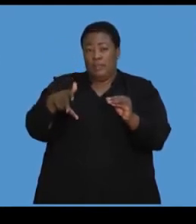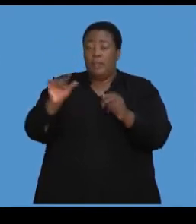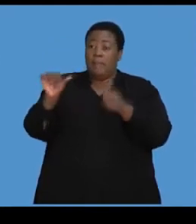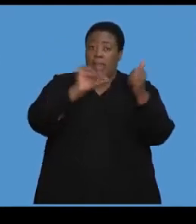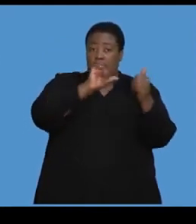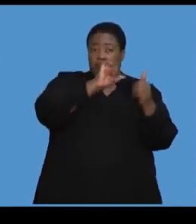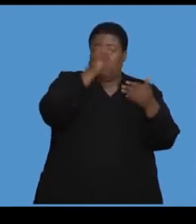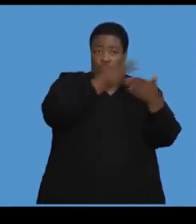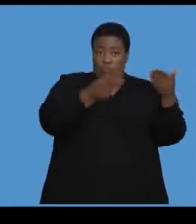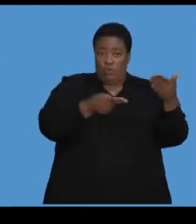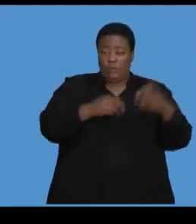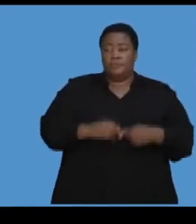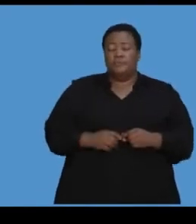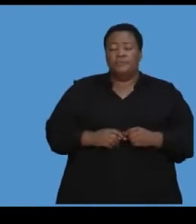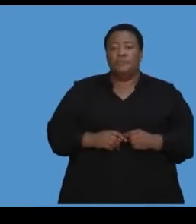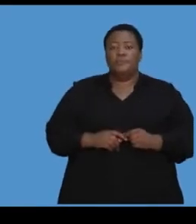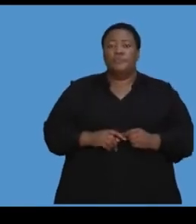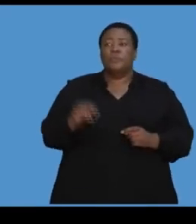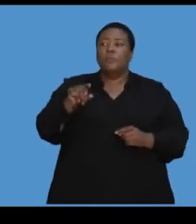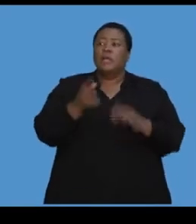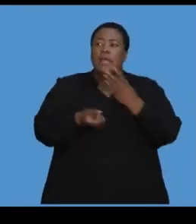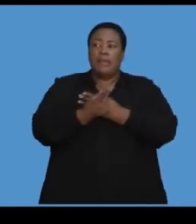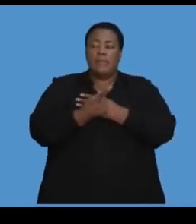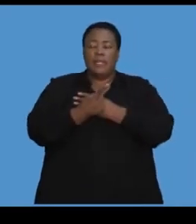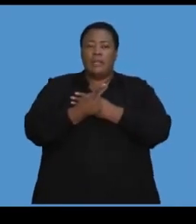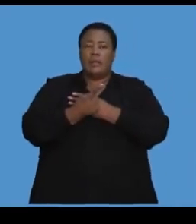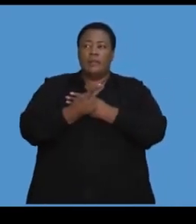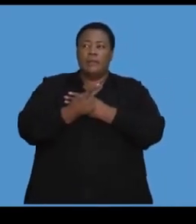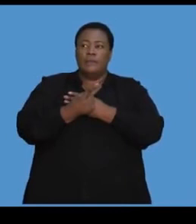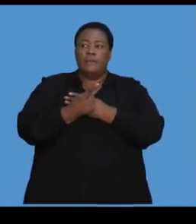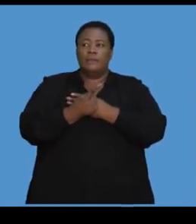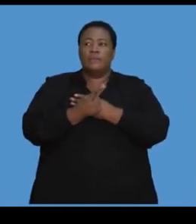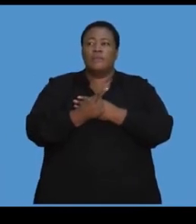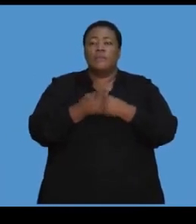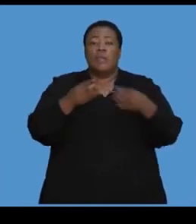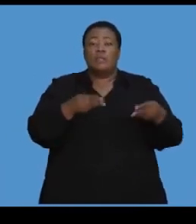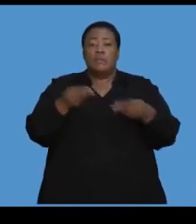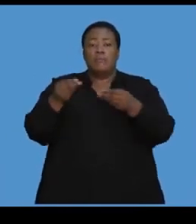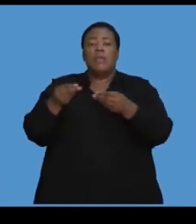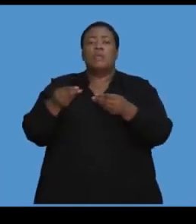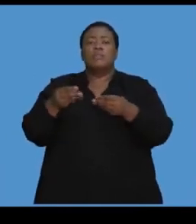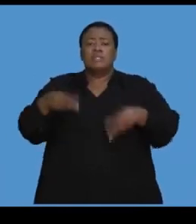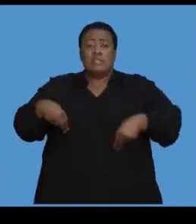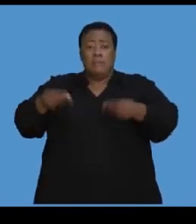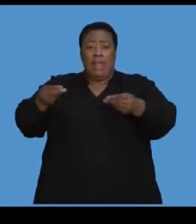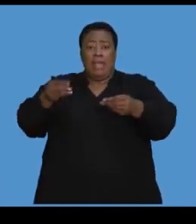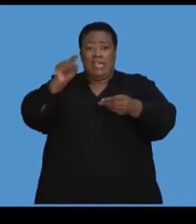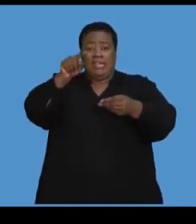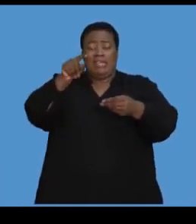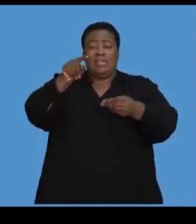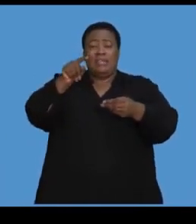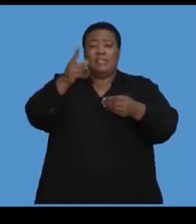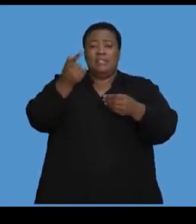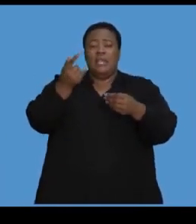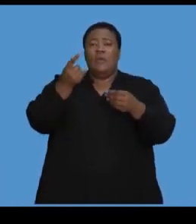rand there. Let's go back to our diagram. Right, so what happens is the supply of the yen there has